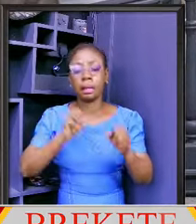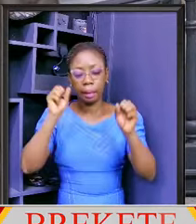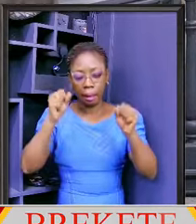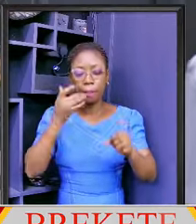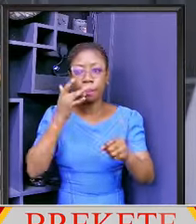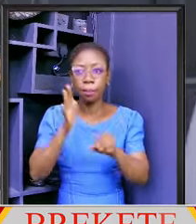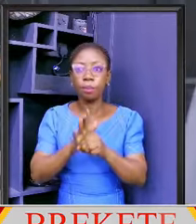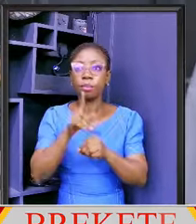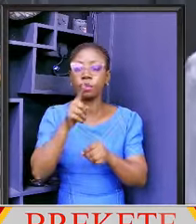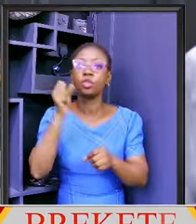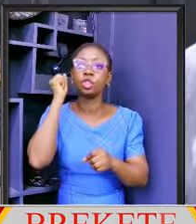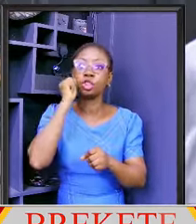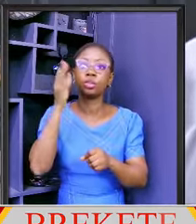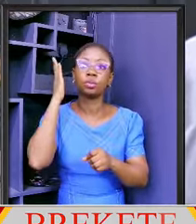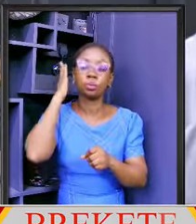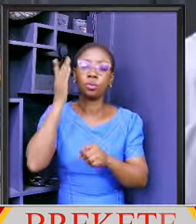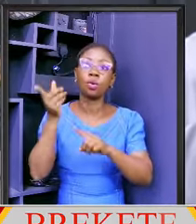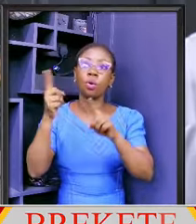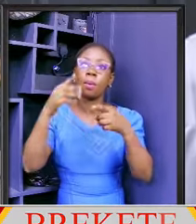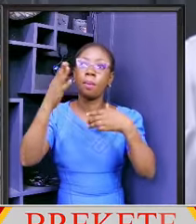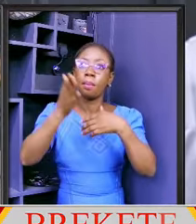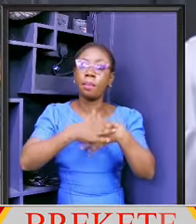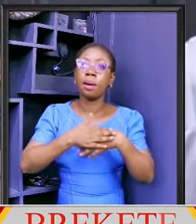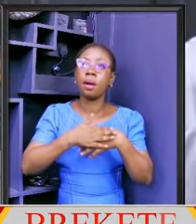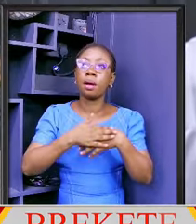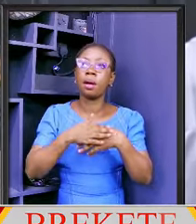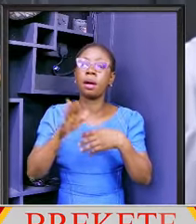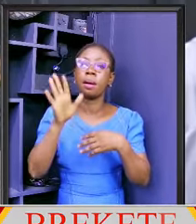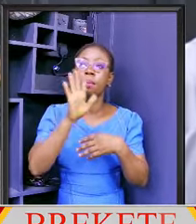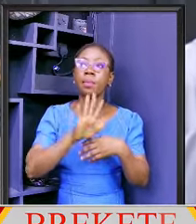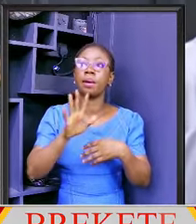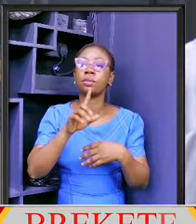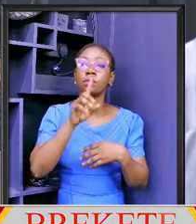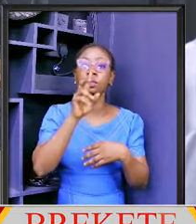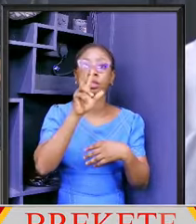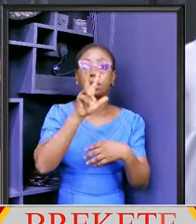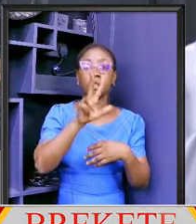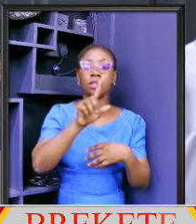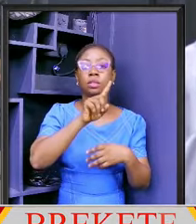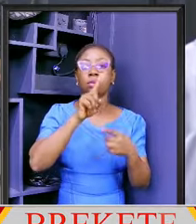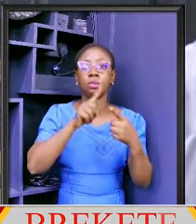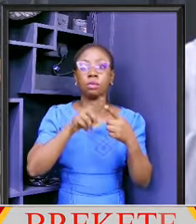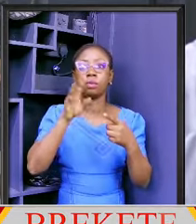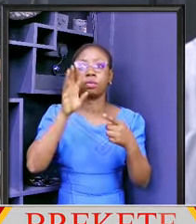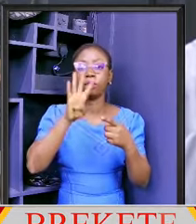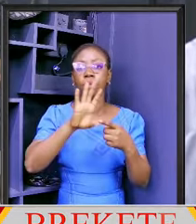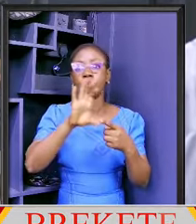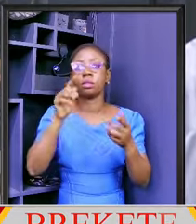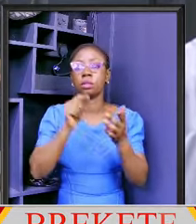she will come back with goose of about 300,000 to 400,000 naira. Yes. Sure.